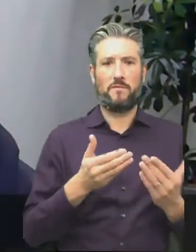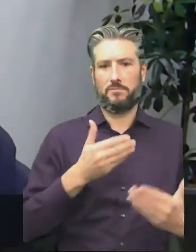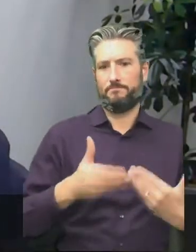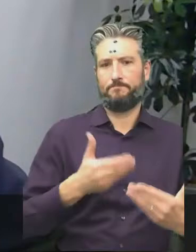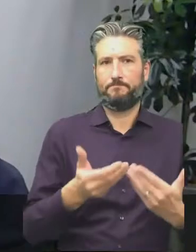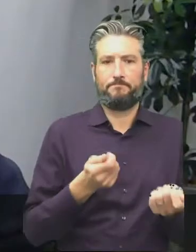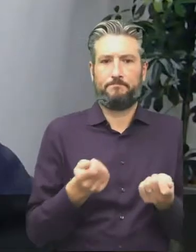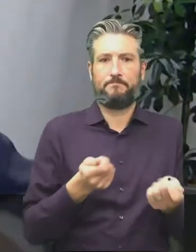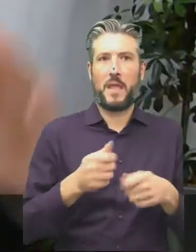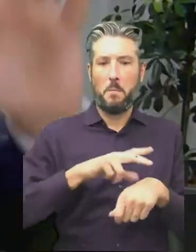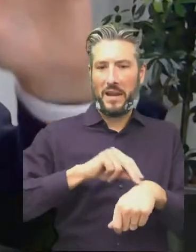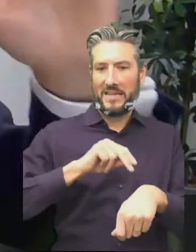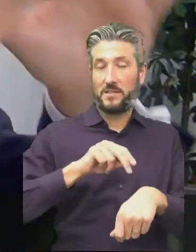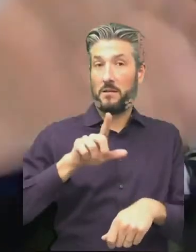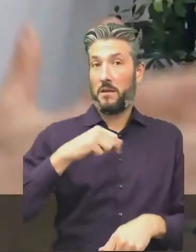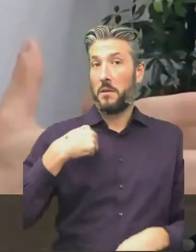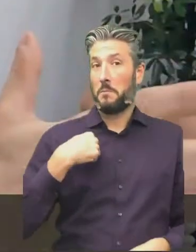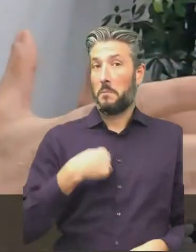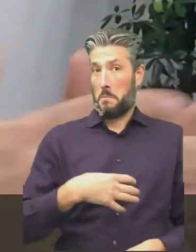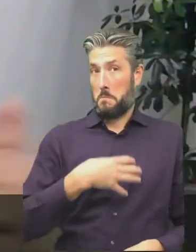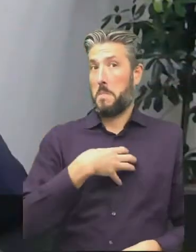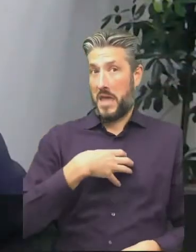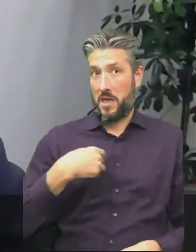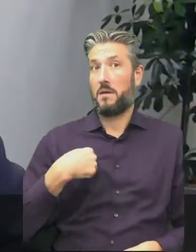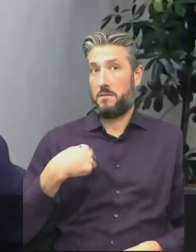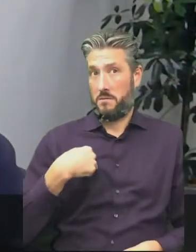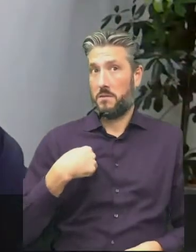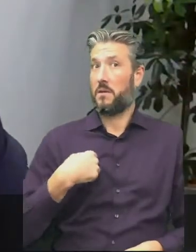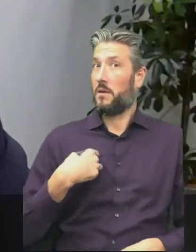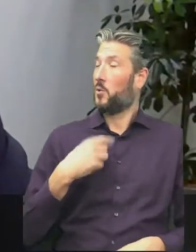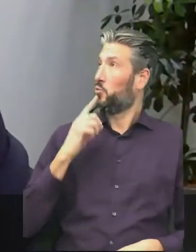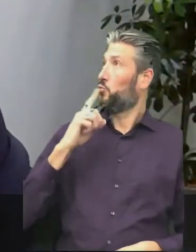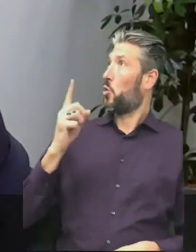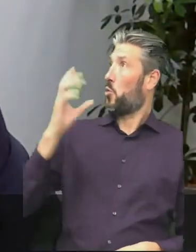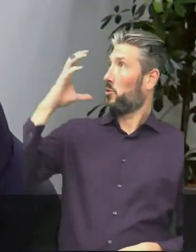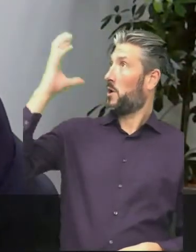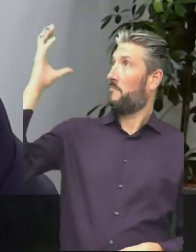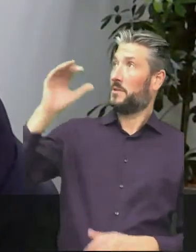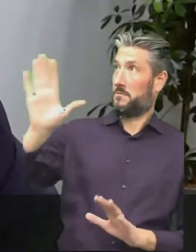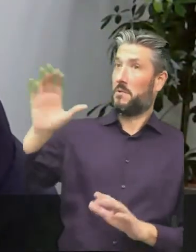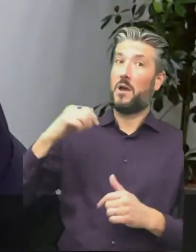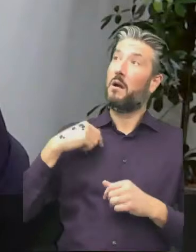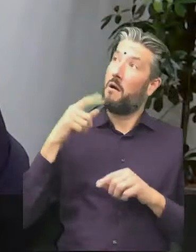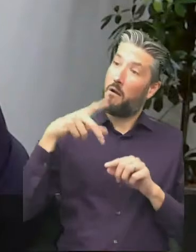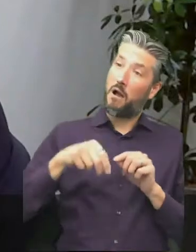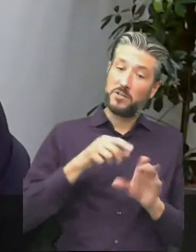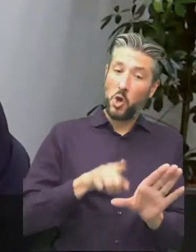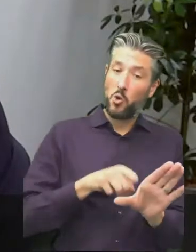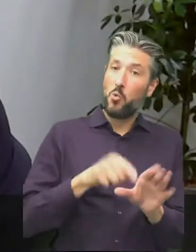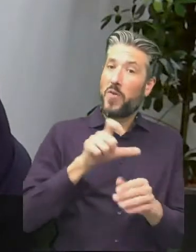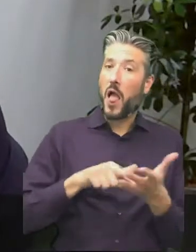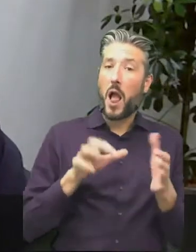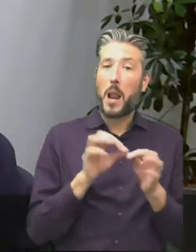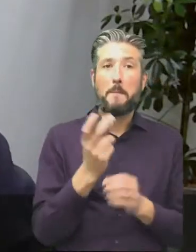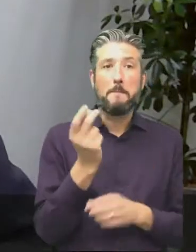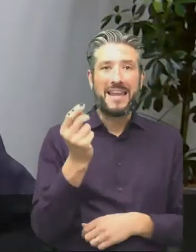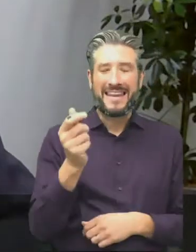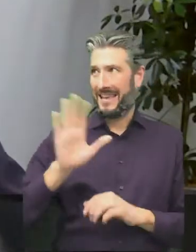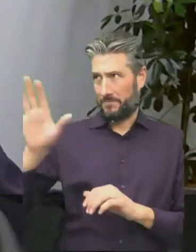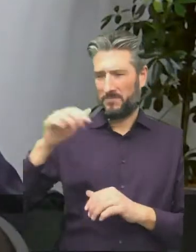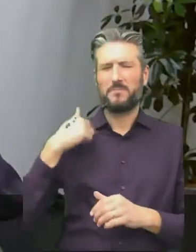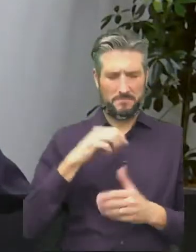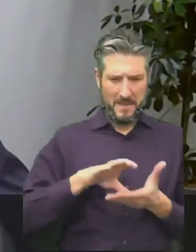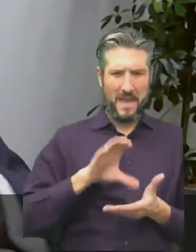mayor who, when the government's been cutting youth club money, I've invested £70 million in a Young Londoners Fund to give